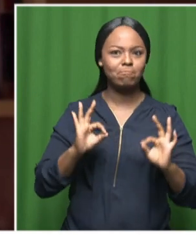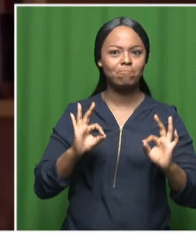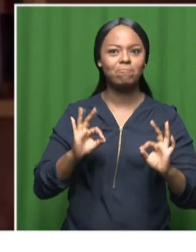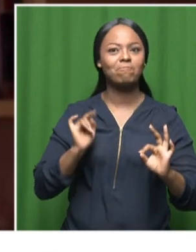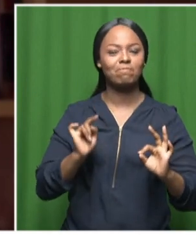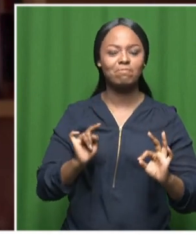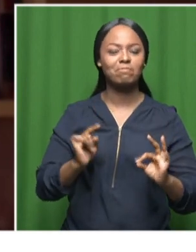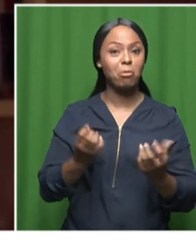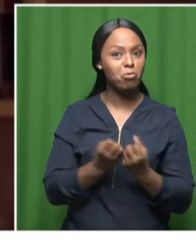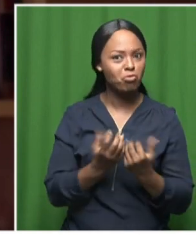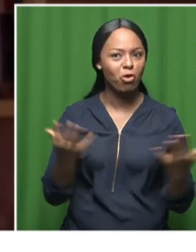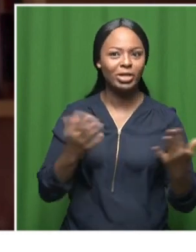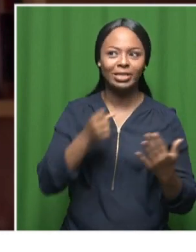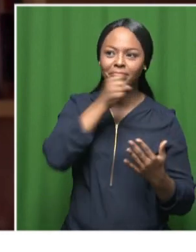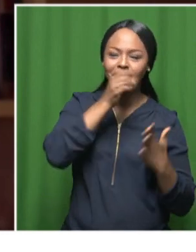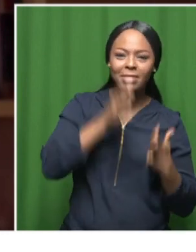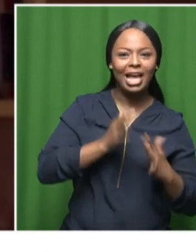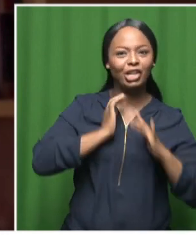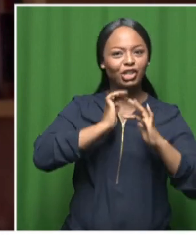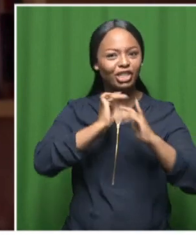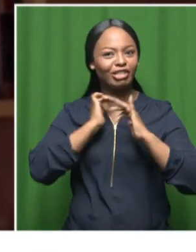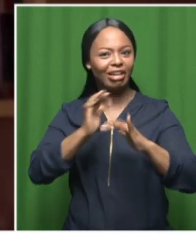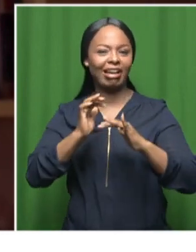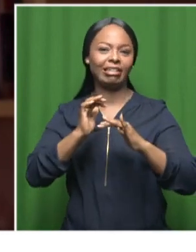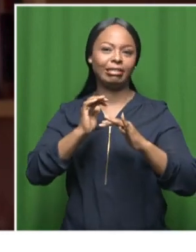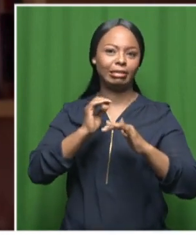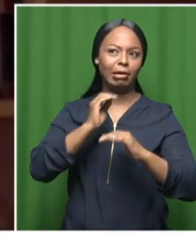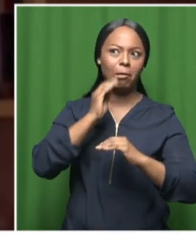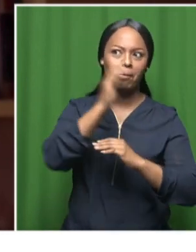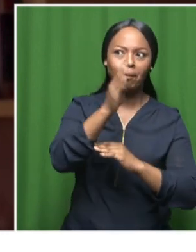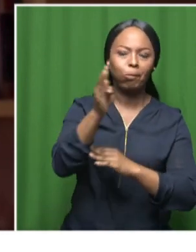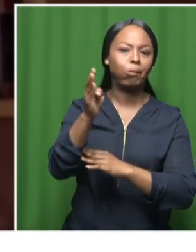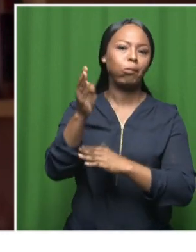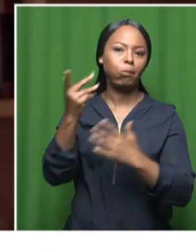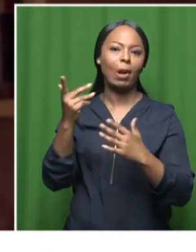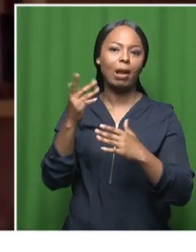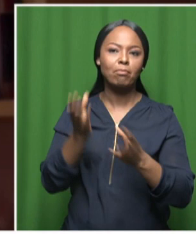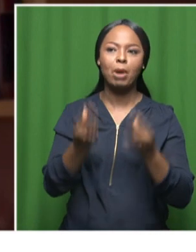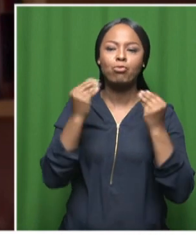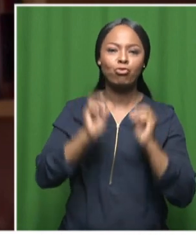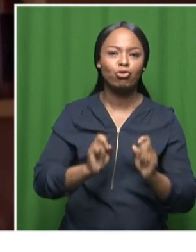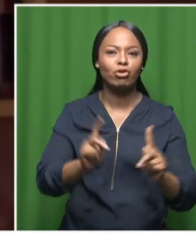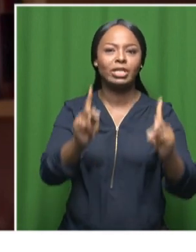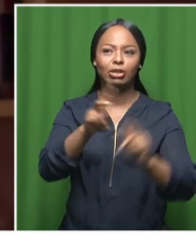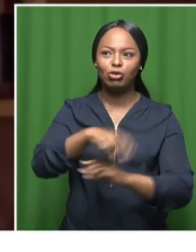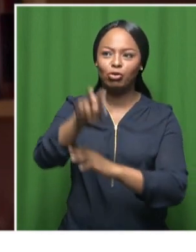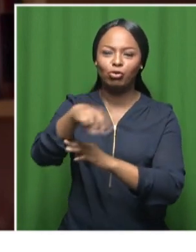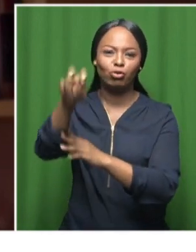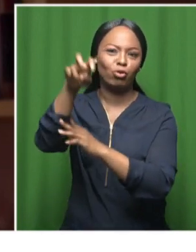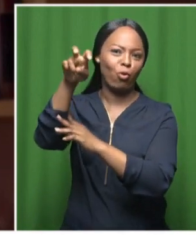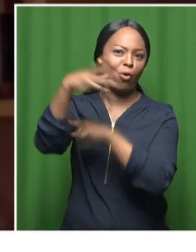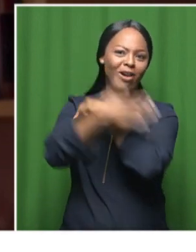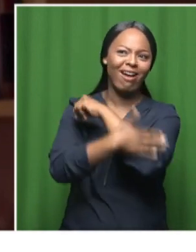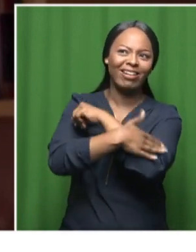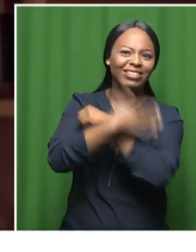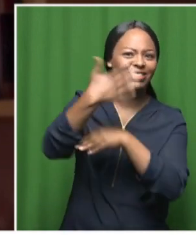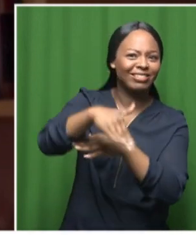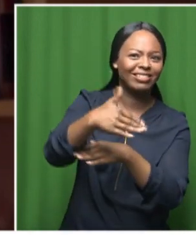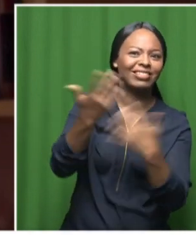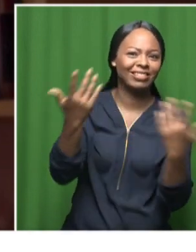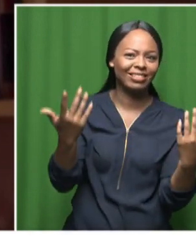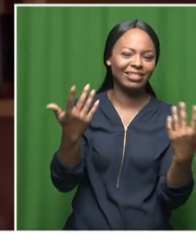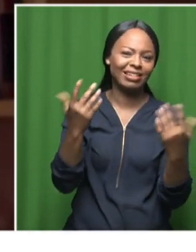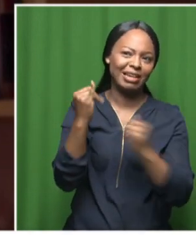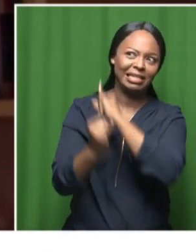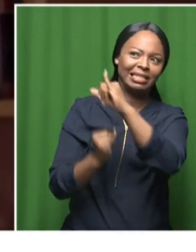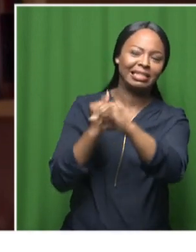and many of the other jazz, artists who have gone and toured. I mean, even as I